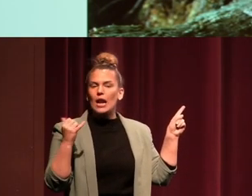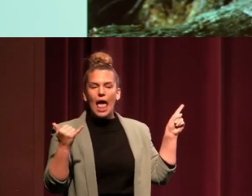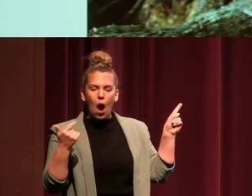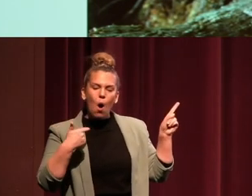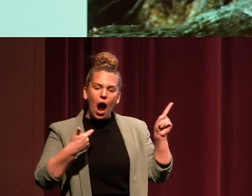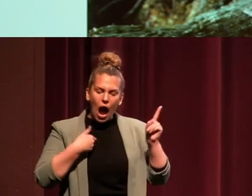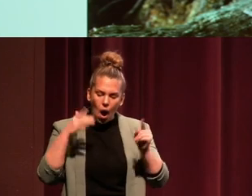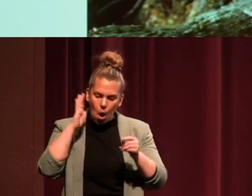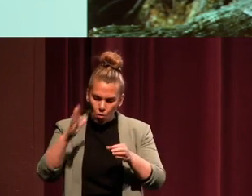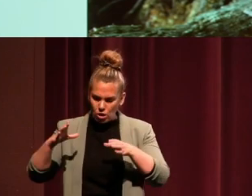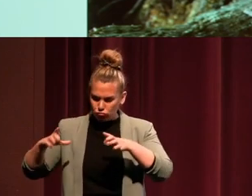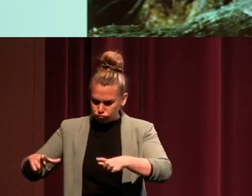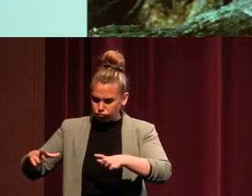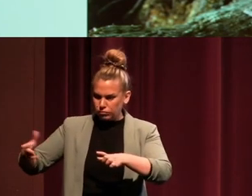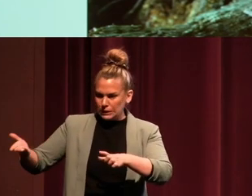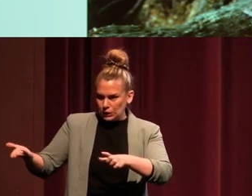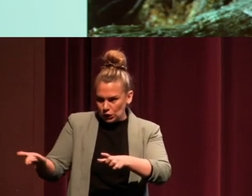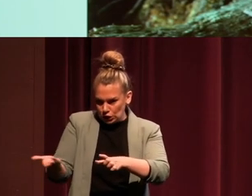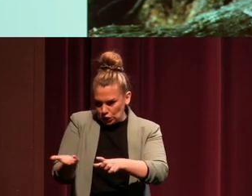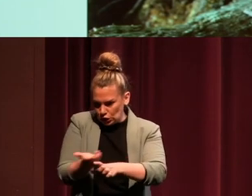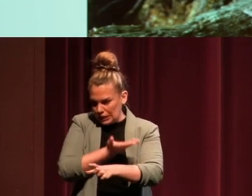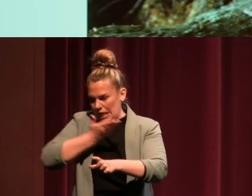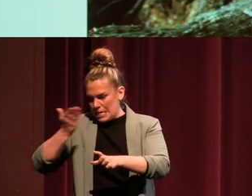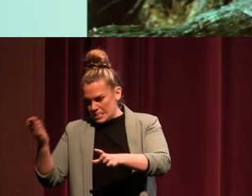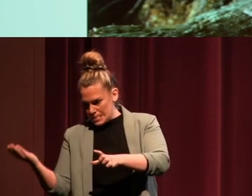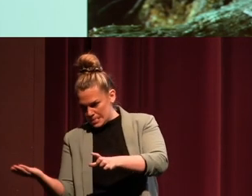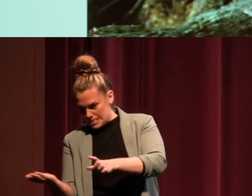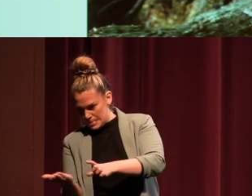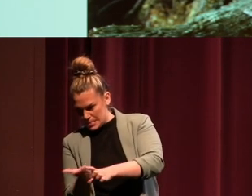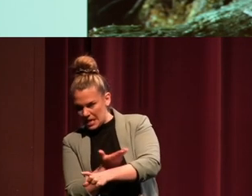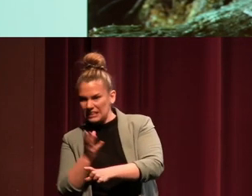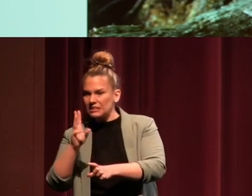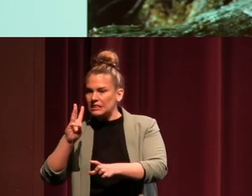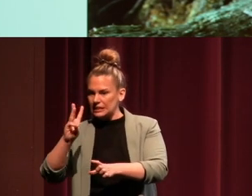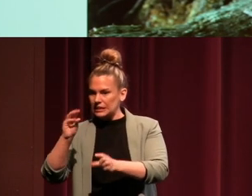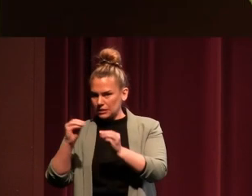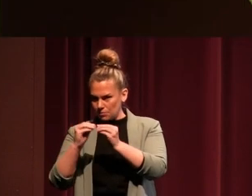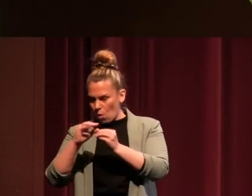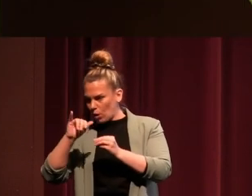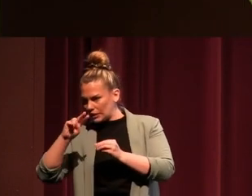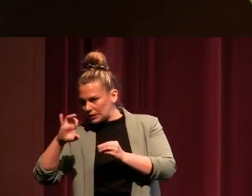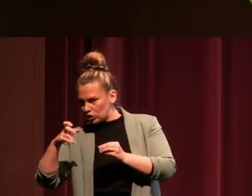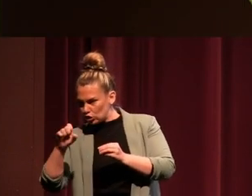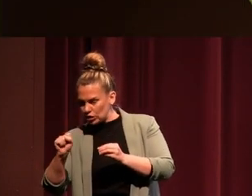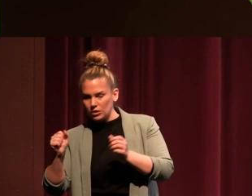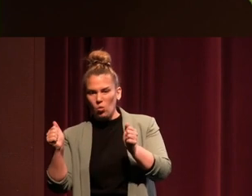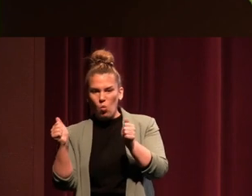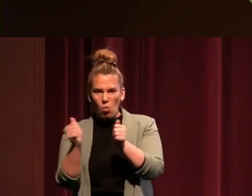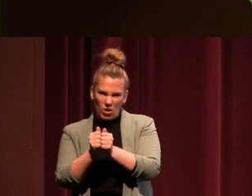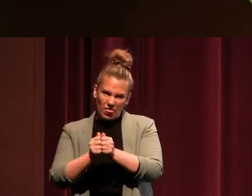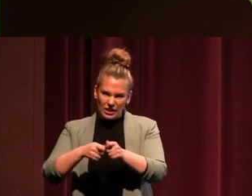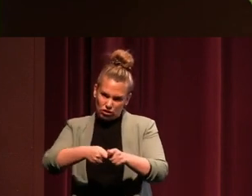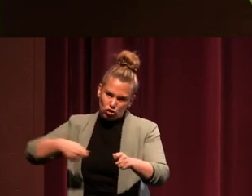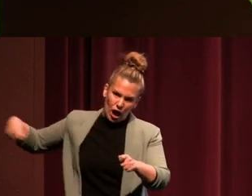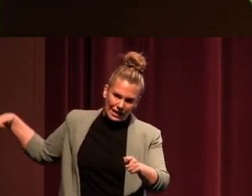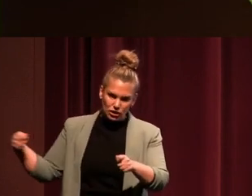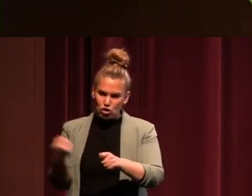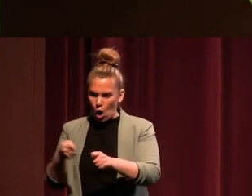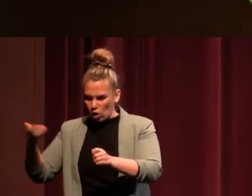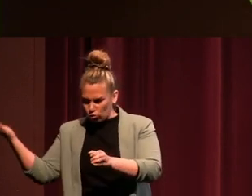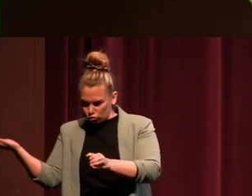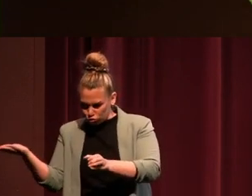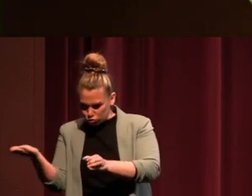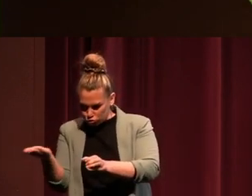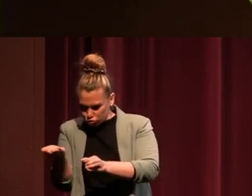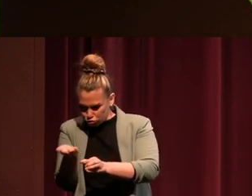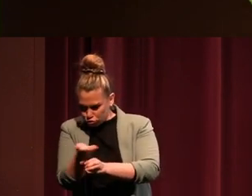more partial cross-sections that are about 6 inches deep off the top of this thing with a chainsaw, and sand them